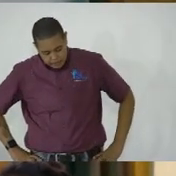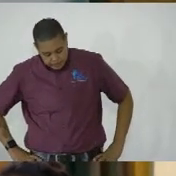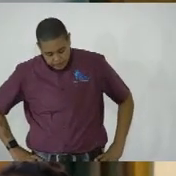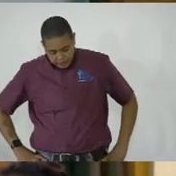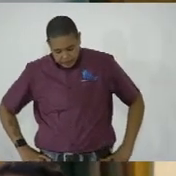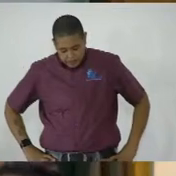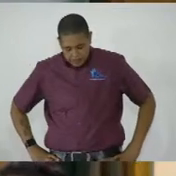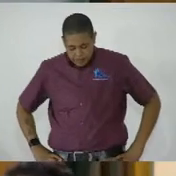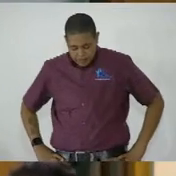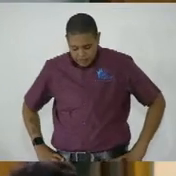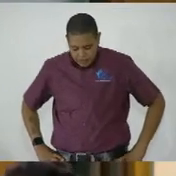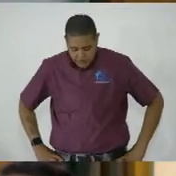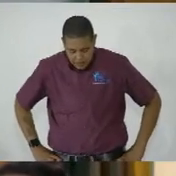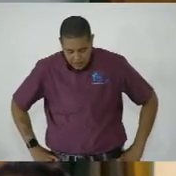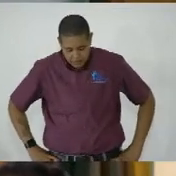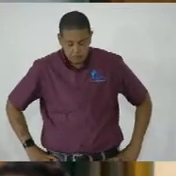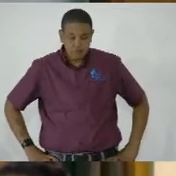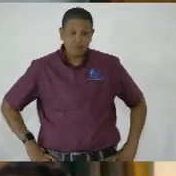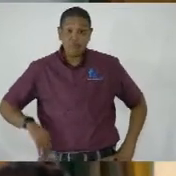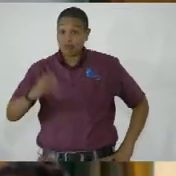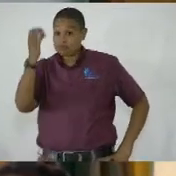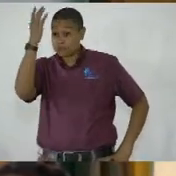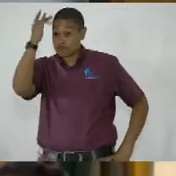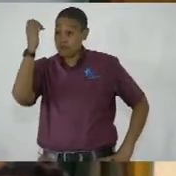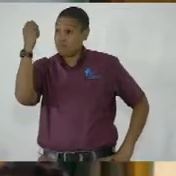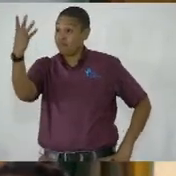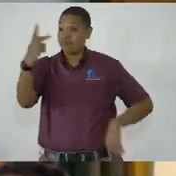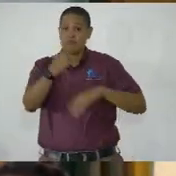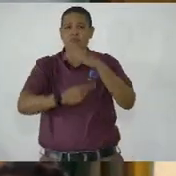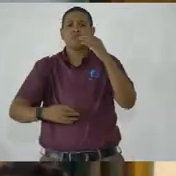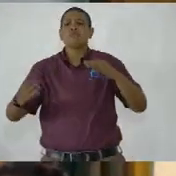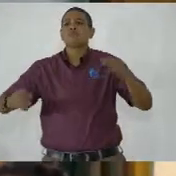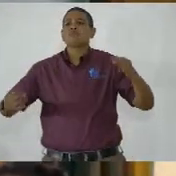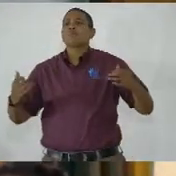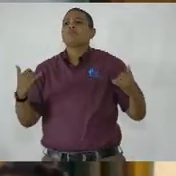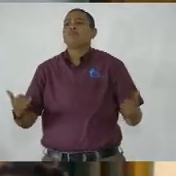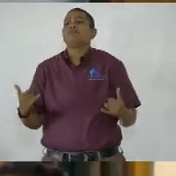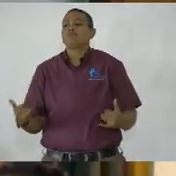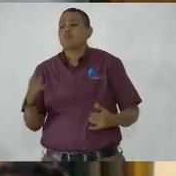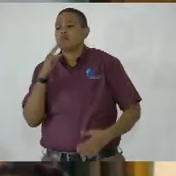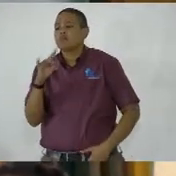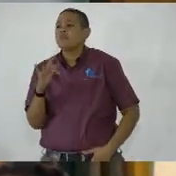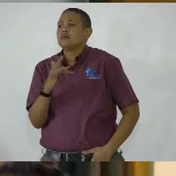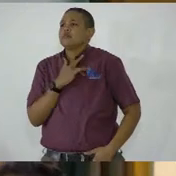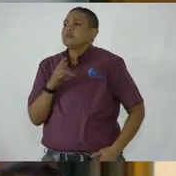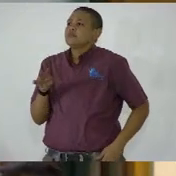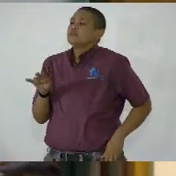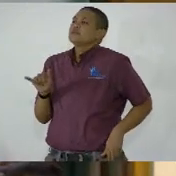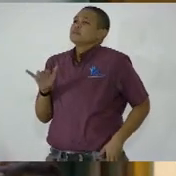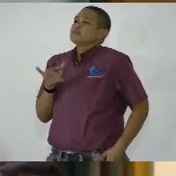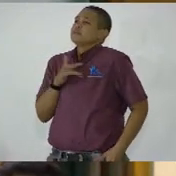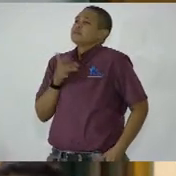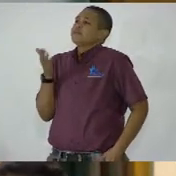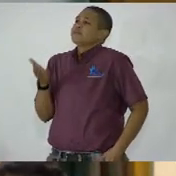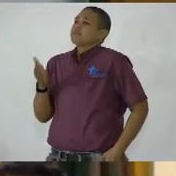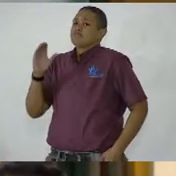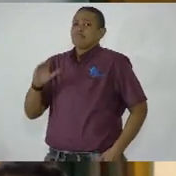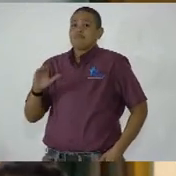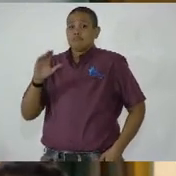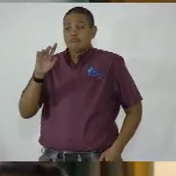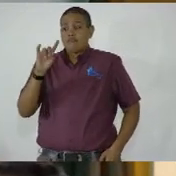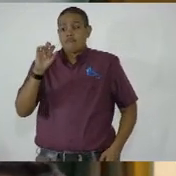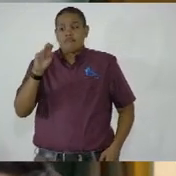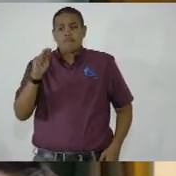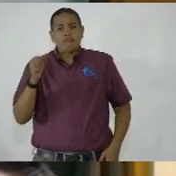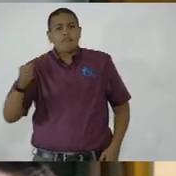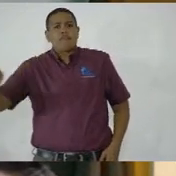And this is why, Madam Speaker, in many parishes, the courts are now appreciating that child diversion